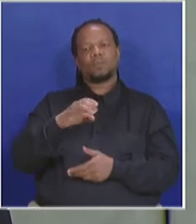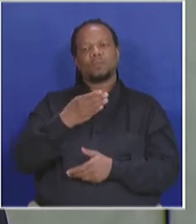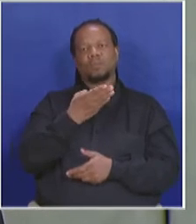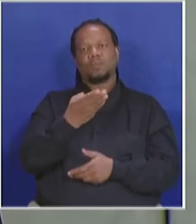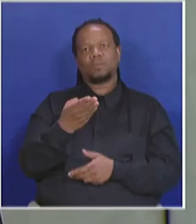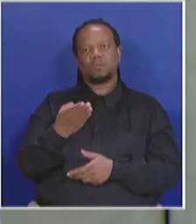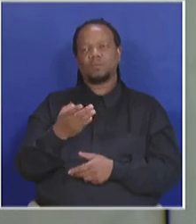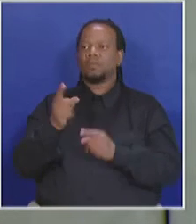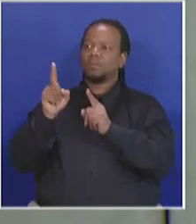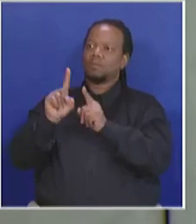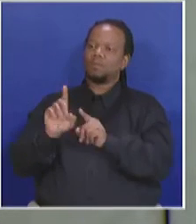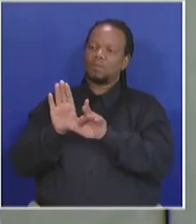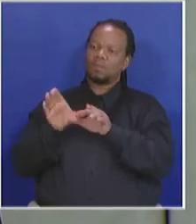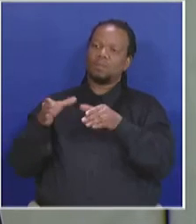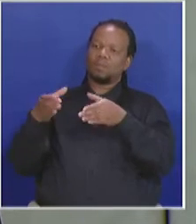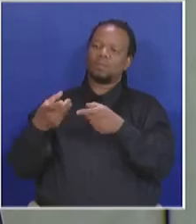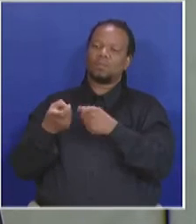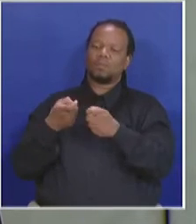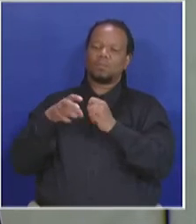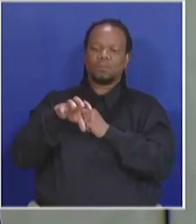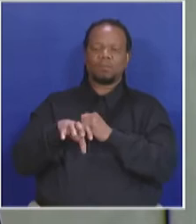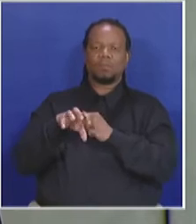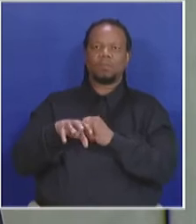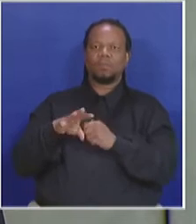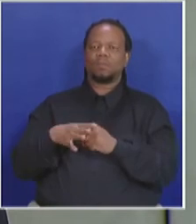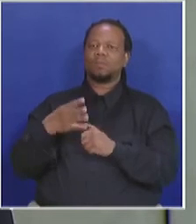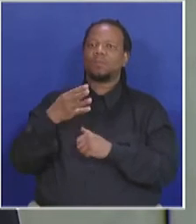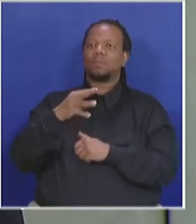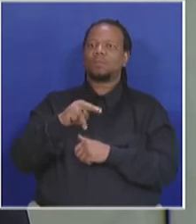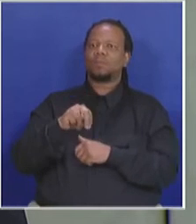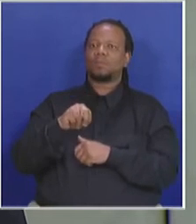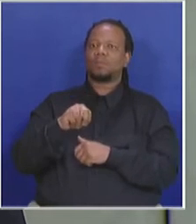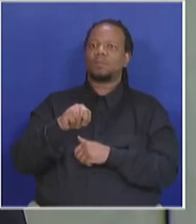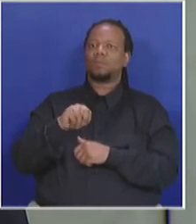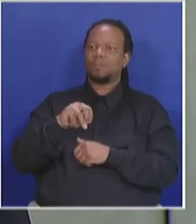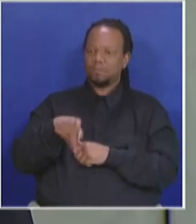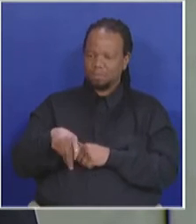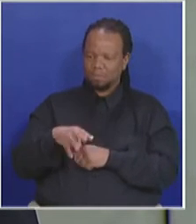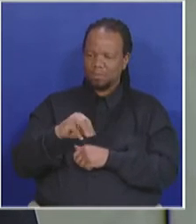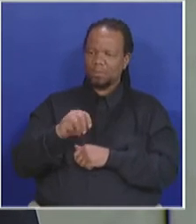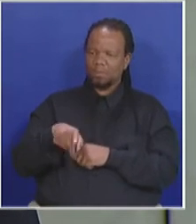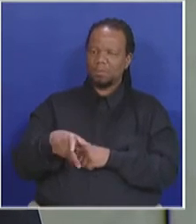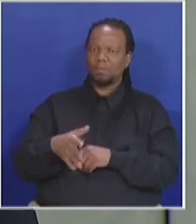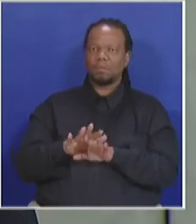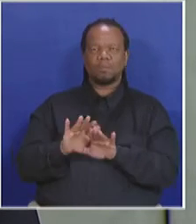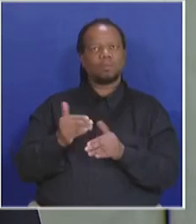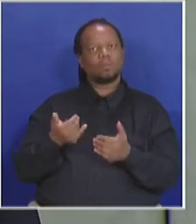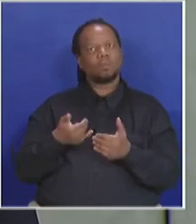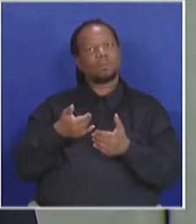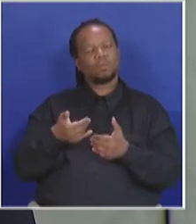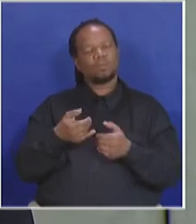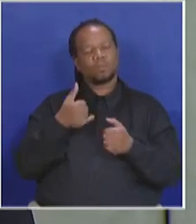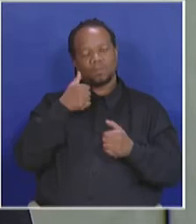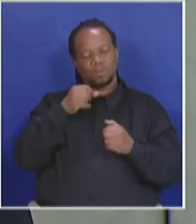special delegates from provincial legislatures, honorable members of the NCOP. At its annual celebration of the formation and birth of the